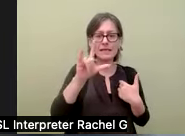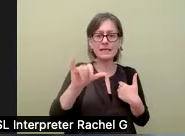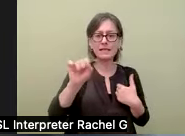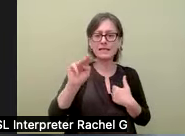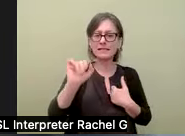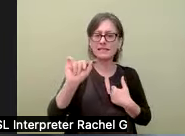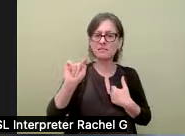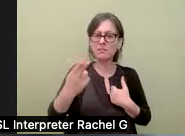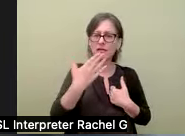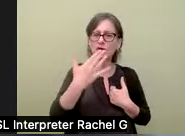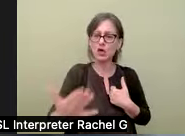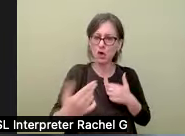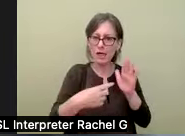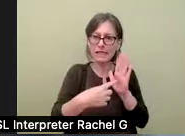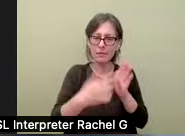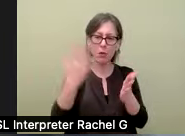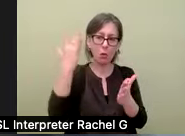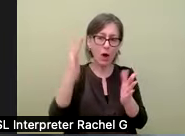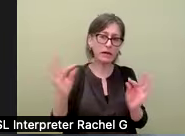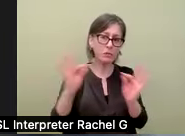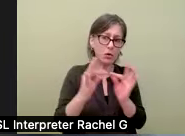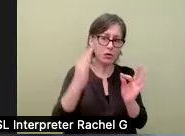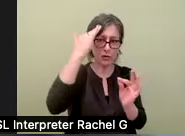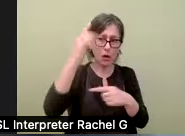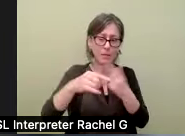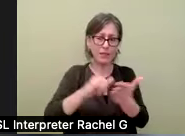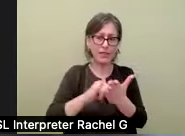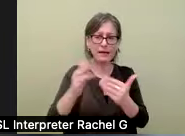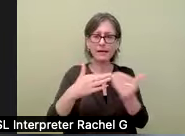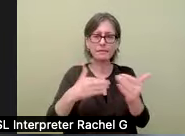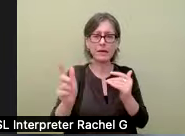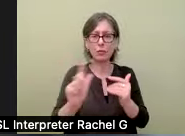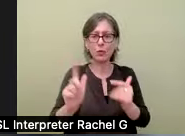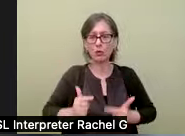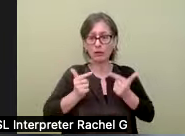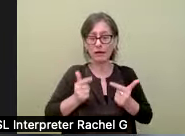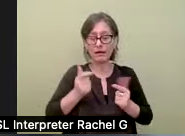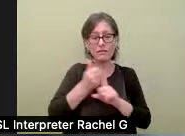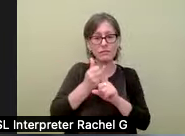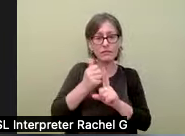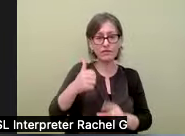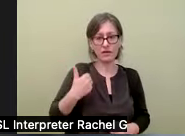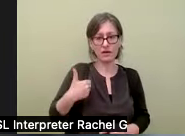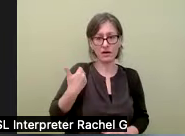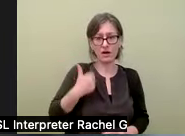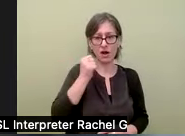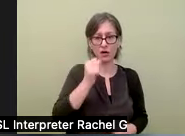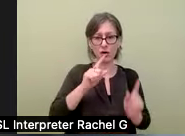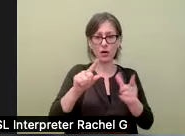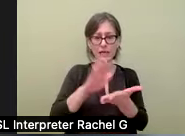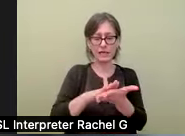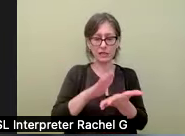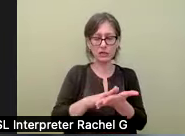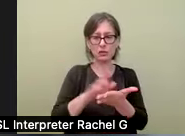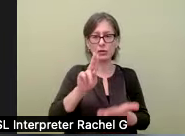why it's important to know about tsunamis even if you don't live near the coast. So Tilly Smith was a young girl who went to school in the